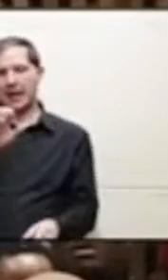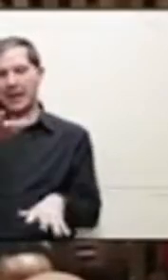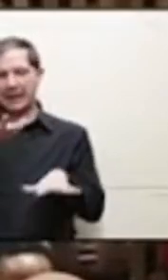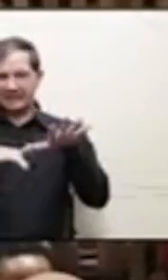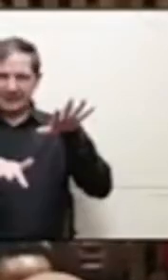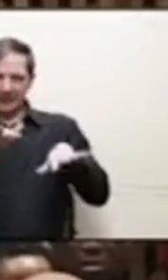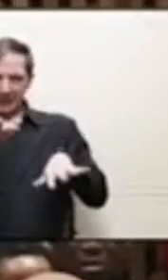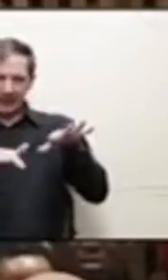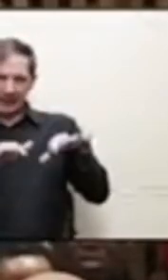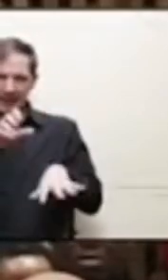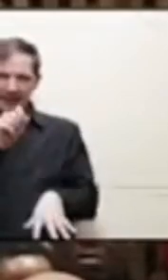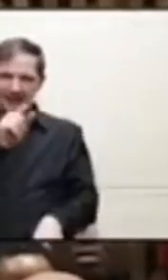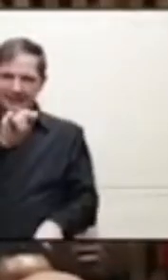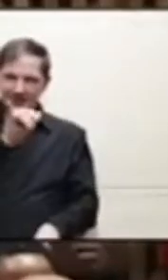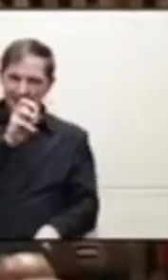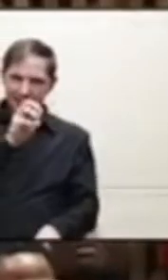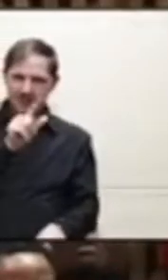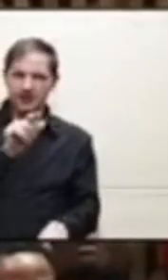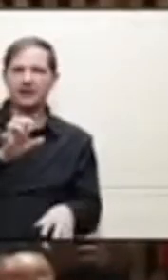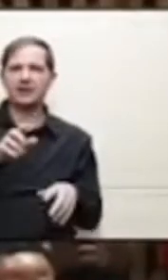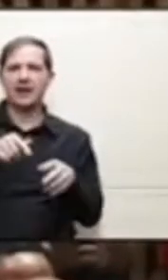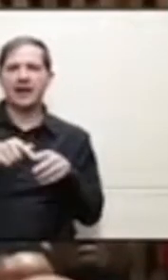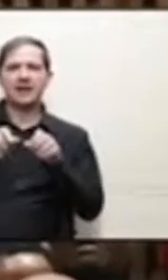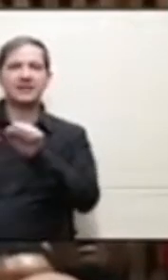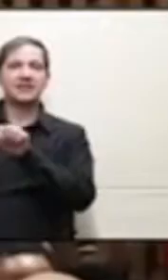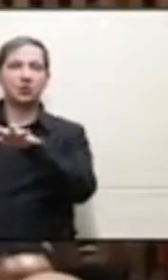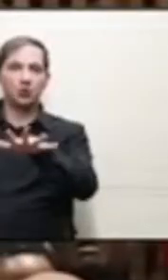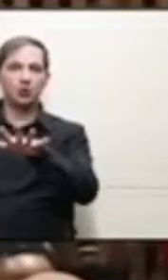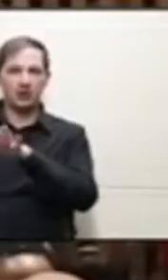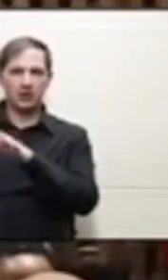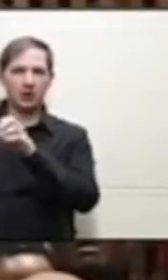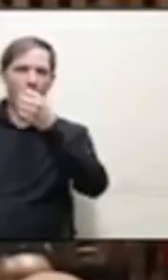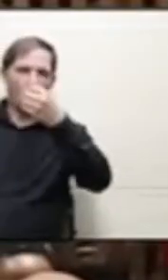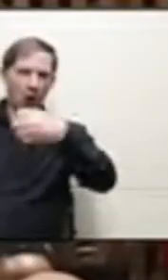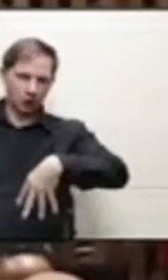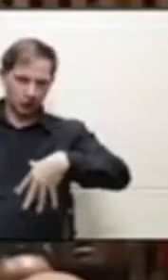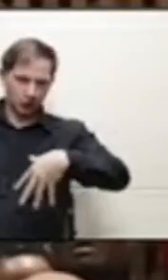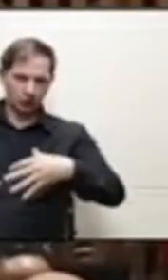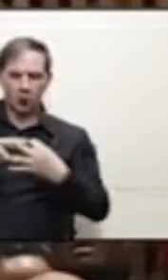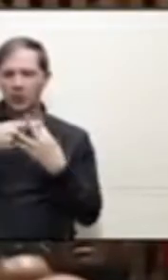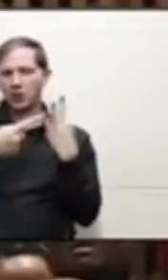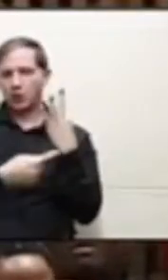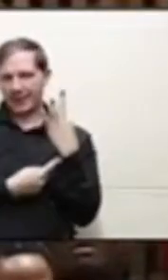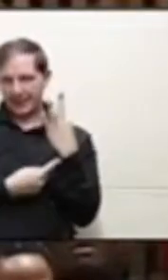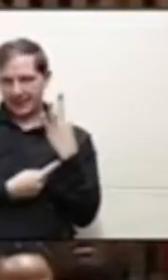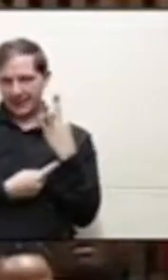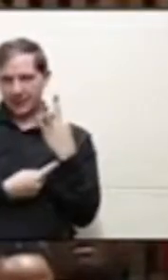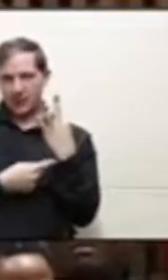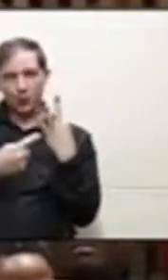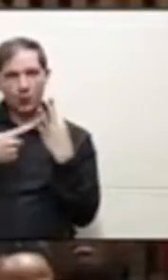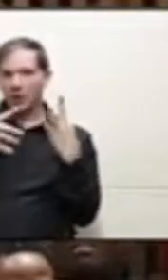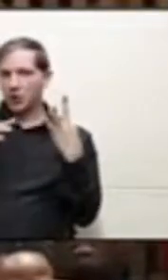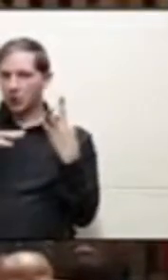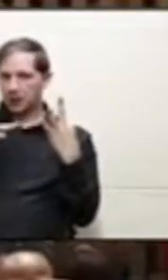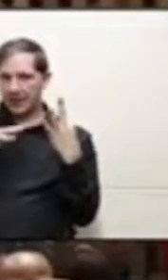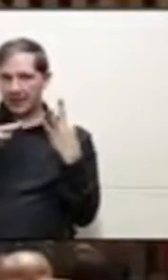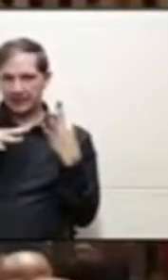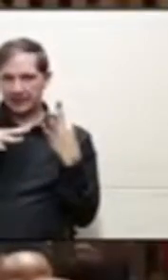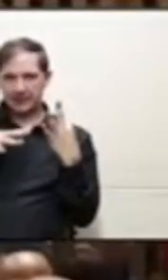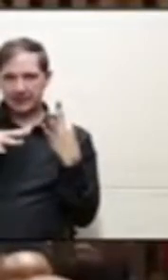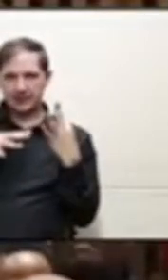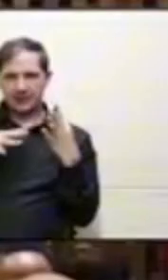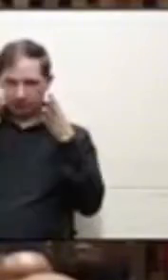the distribution losses, and what's the other one? Yeah, those are the only 3 ones that we have not yet said we are going to deal